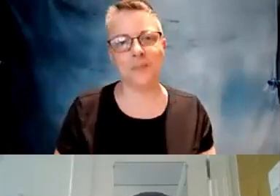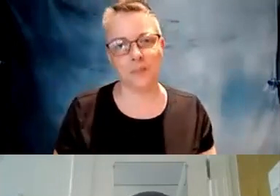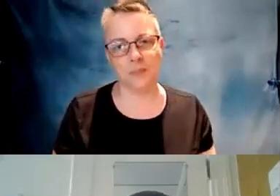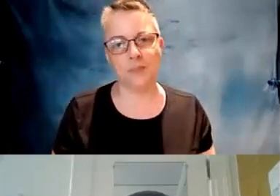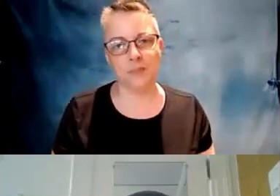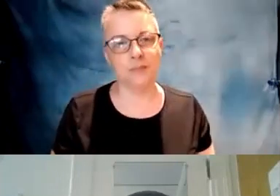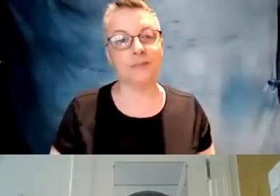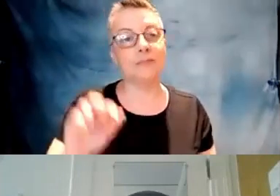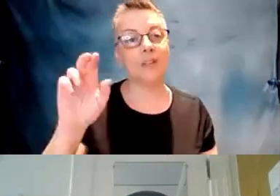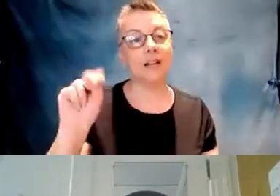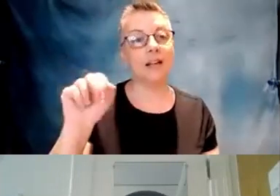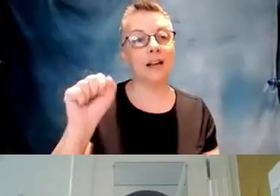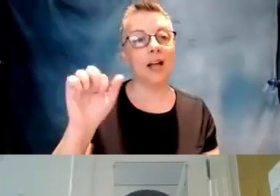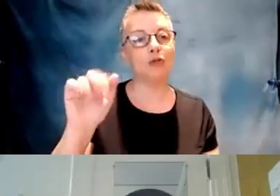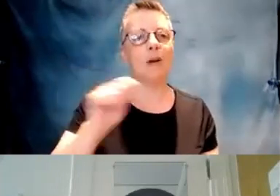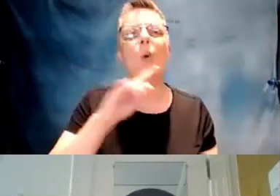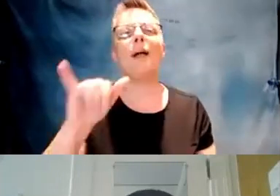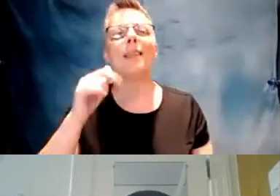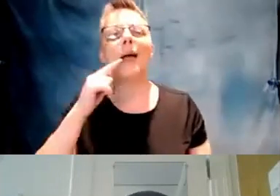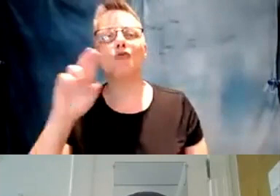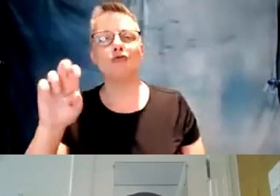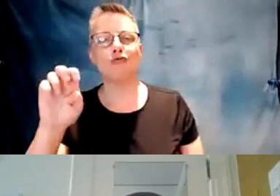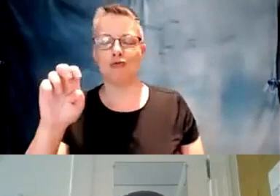Thank you for that, Renee. You're welcome.